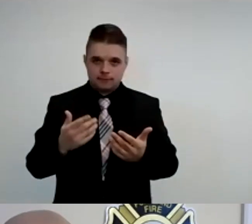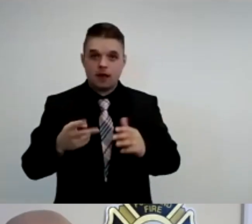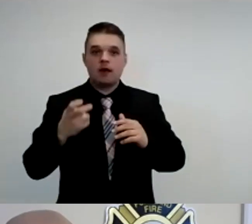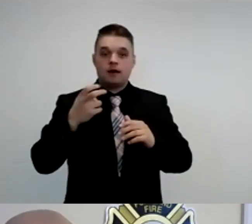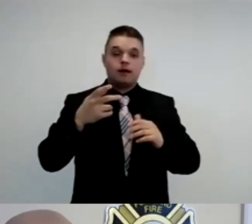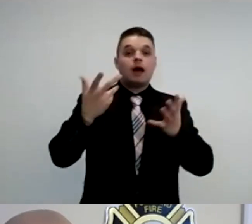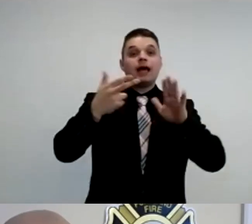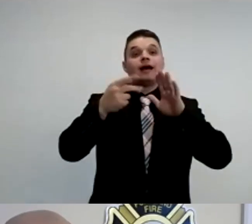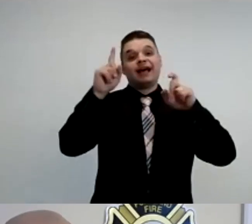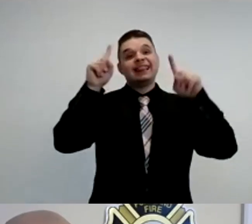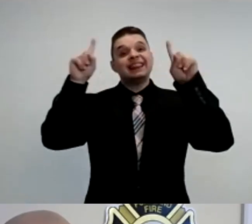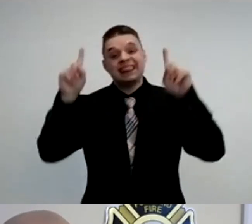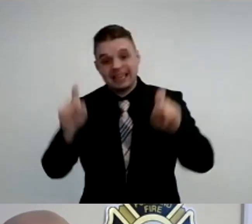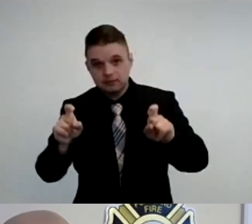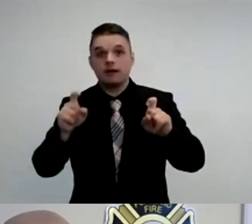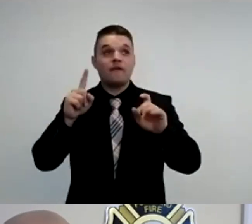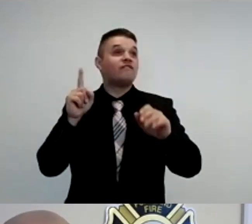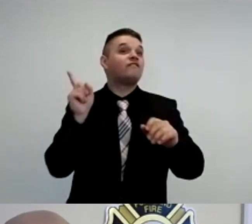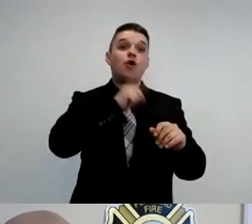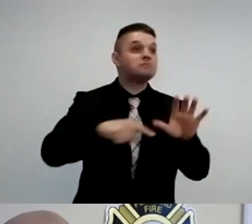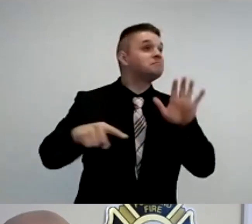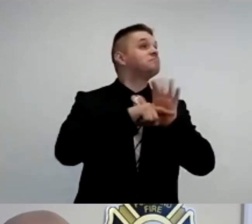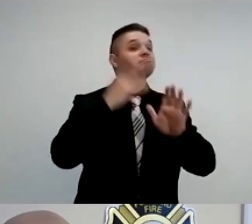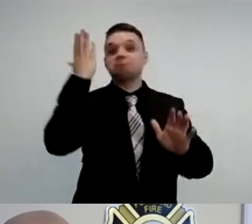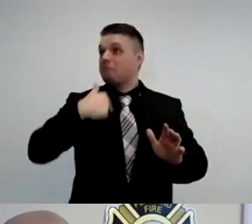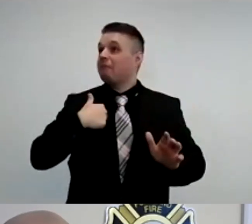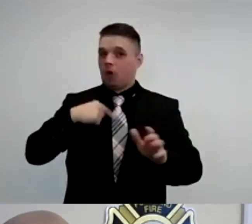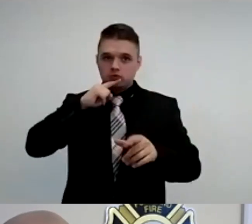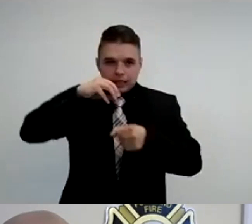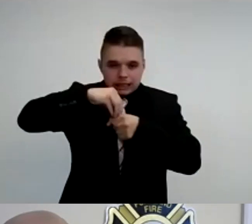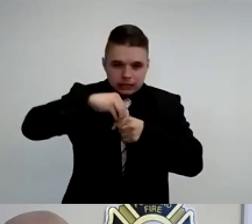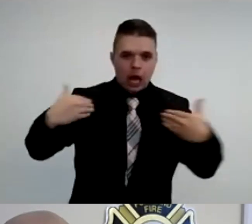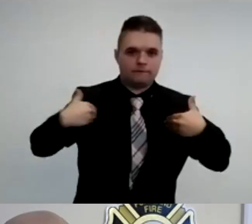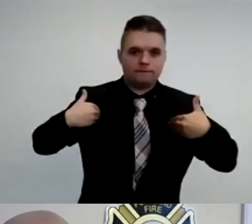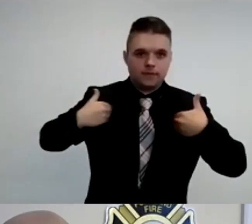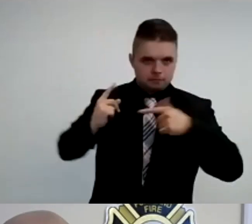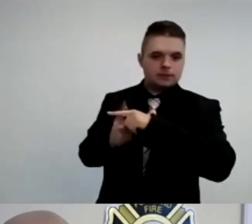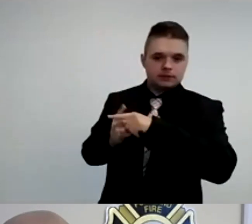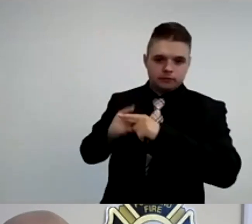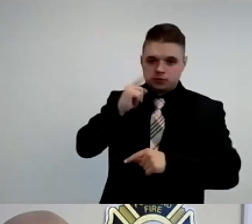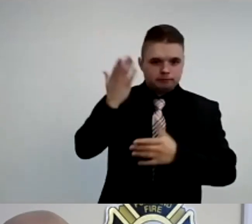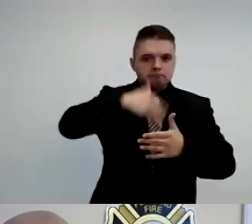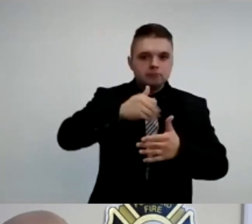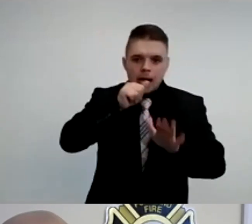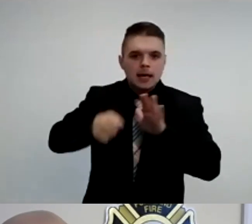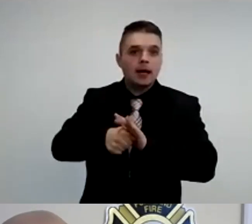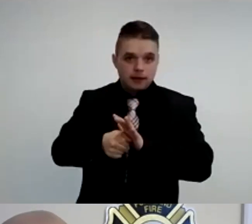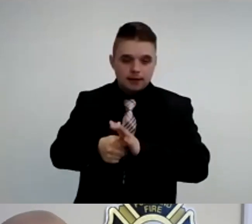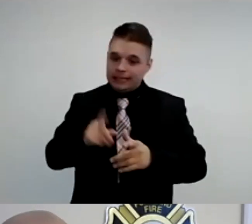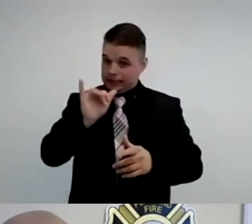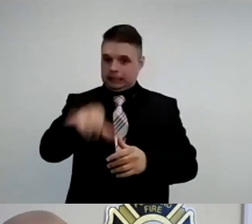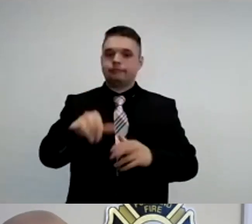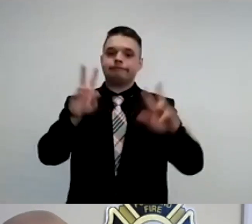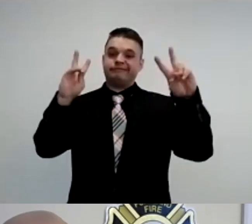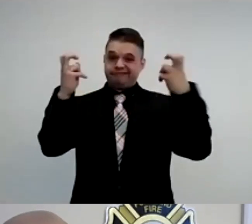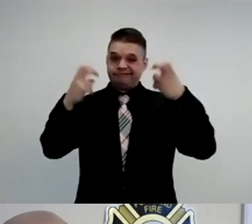negative, which means it may not detect infection in someone who is infected. I think that is an issue, which is another reason why we're